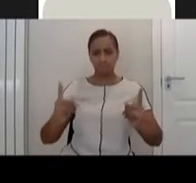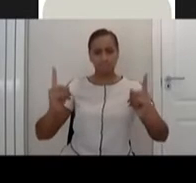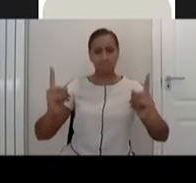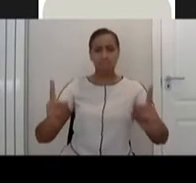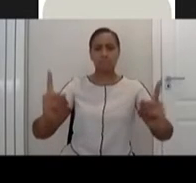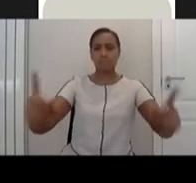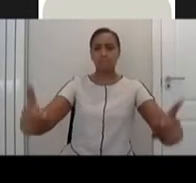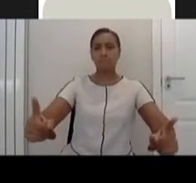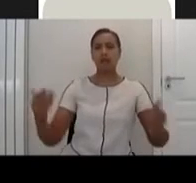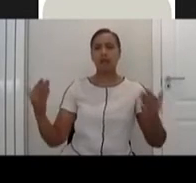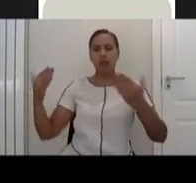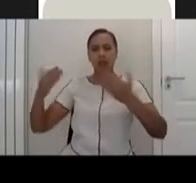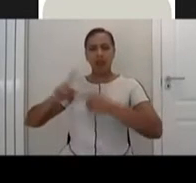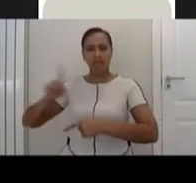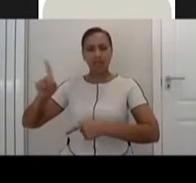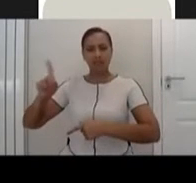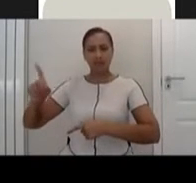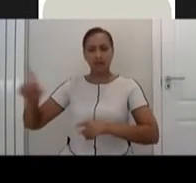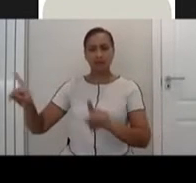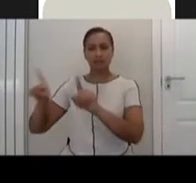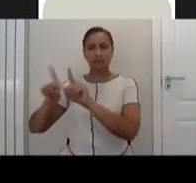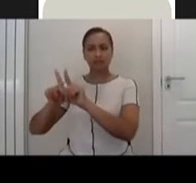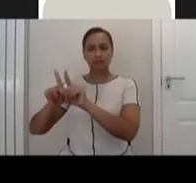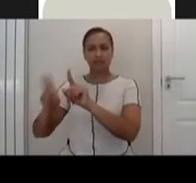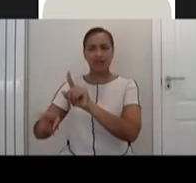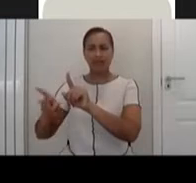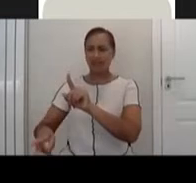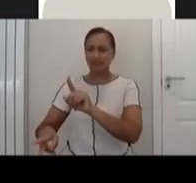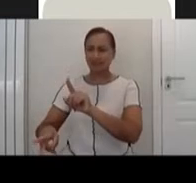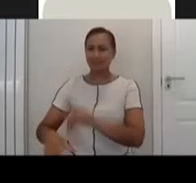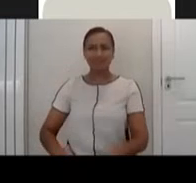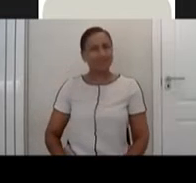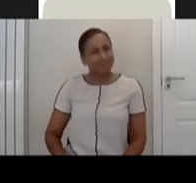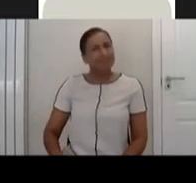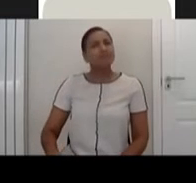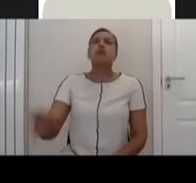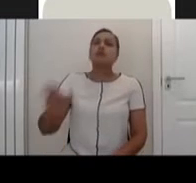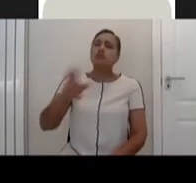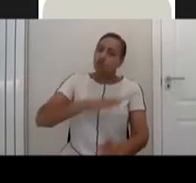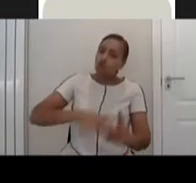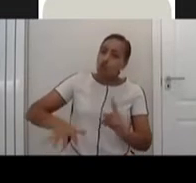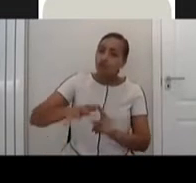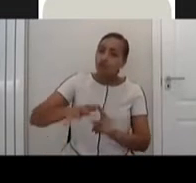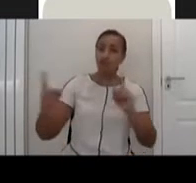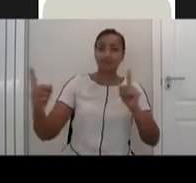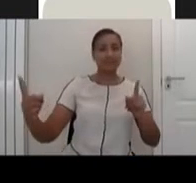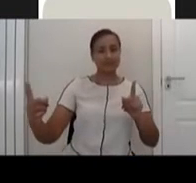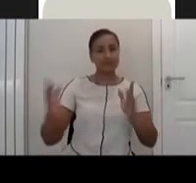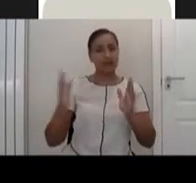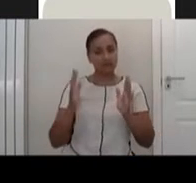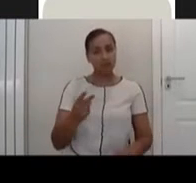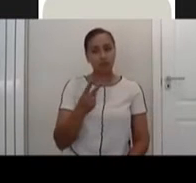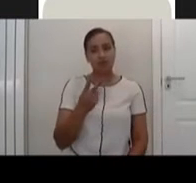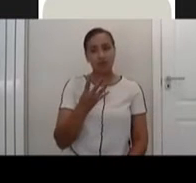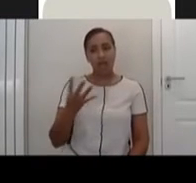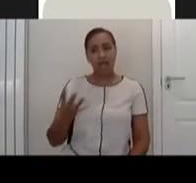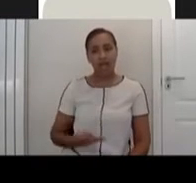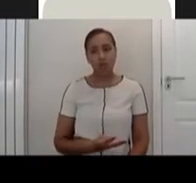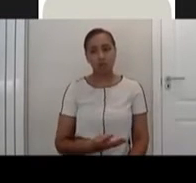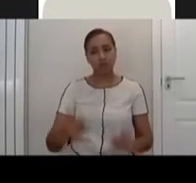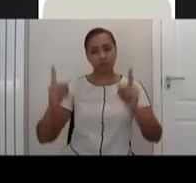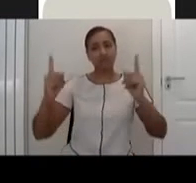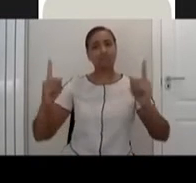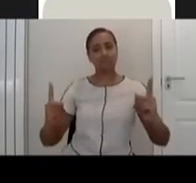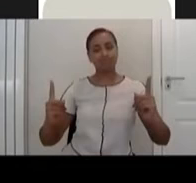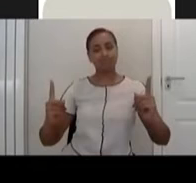end of the day. So when we're talking about social distancing, it has to be all the time. Like you can't sort of, so the virus